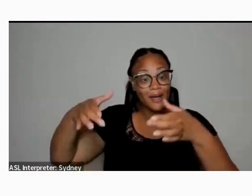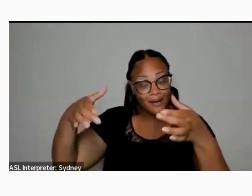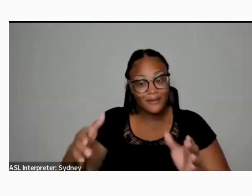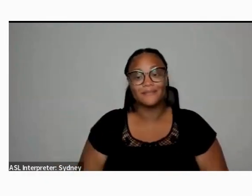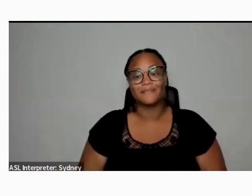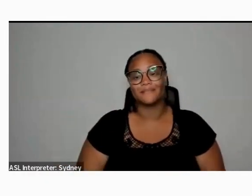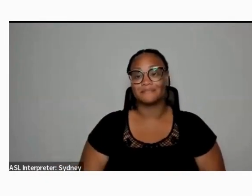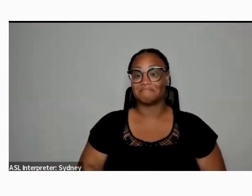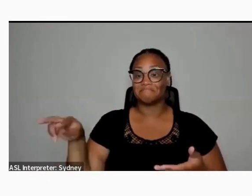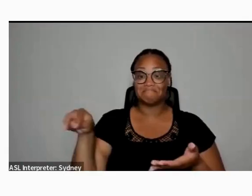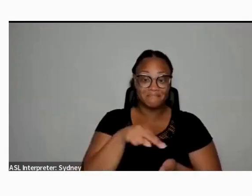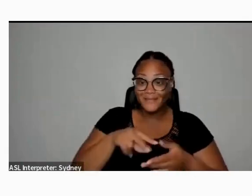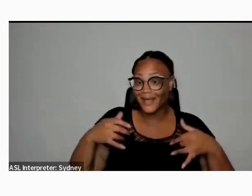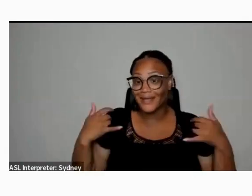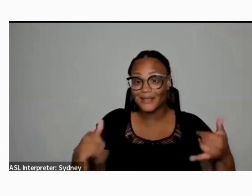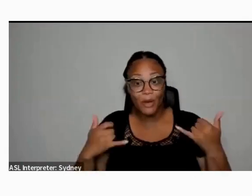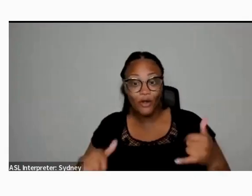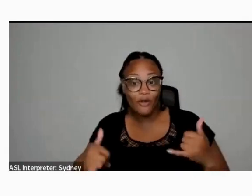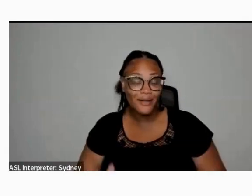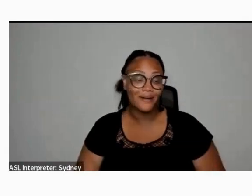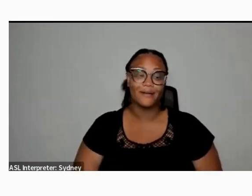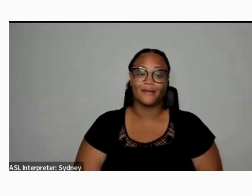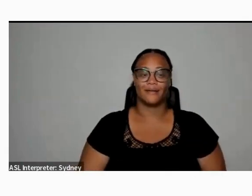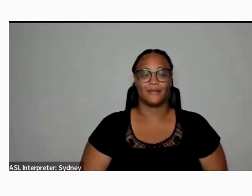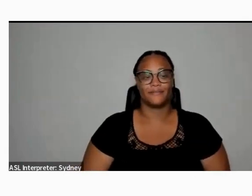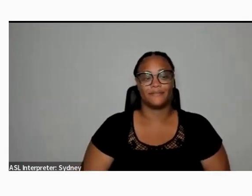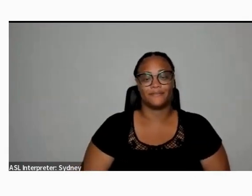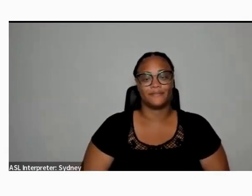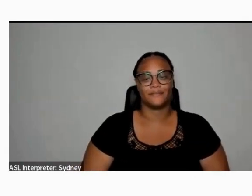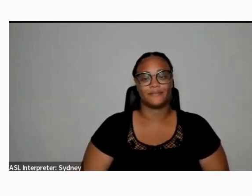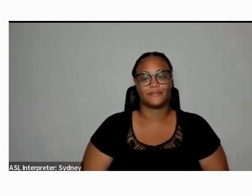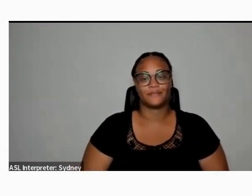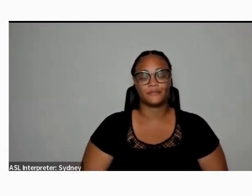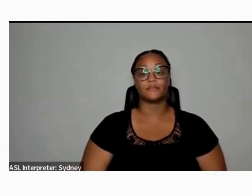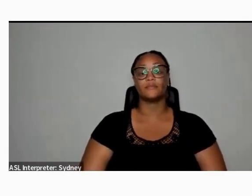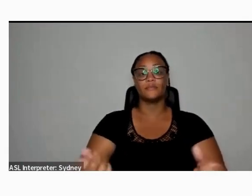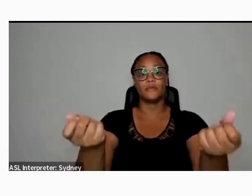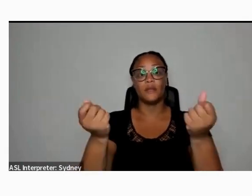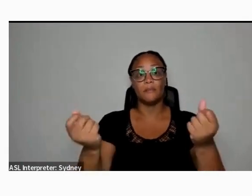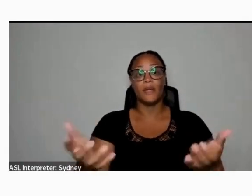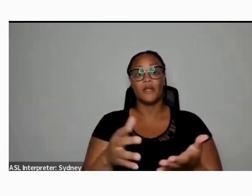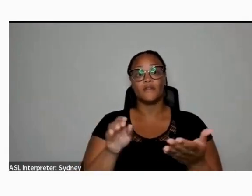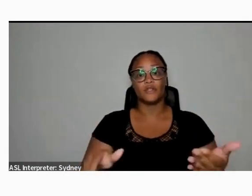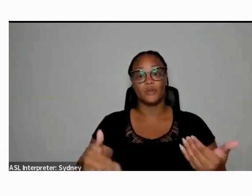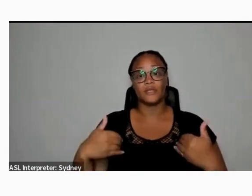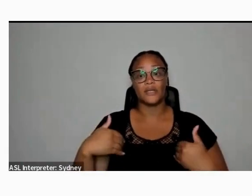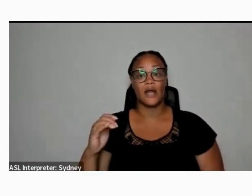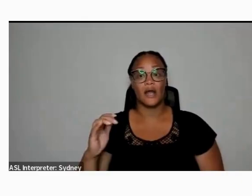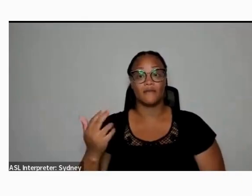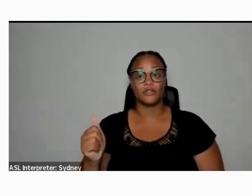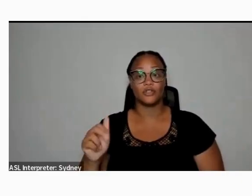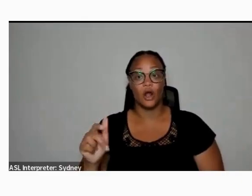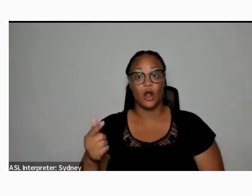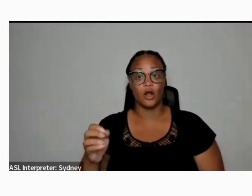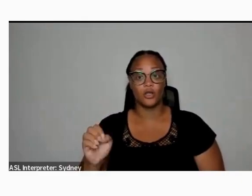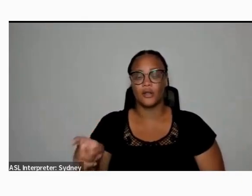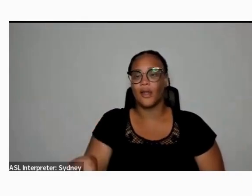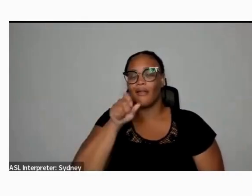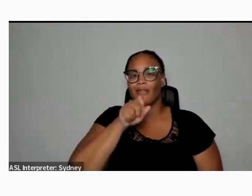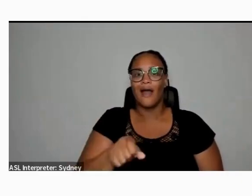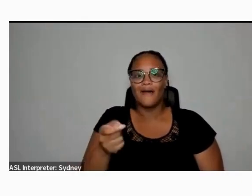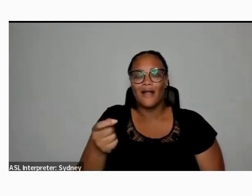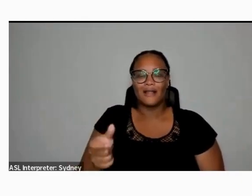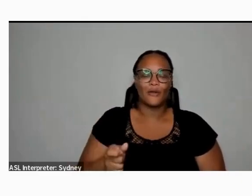think many of the students that I've worked with who have charged, they love a little bit of unexpected or a little fun thrown in